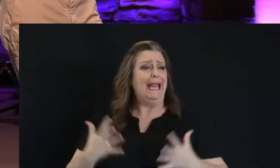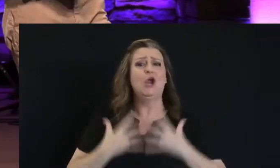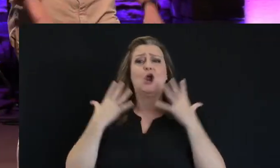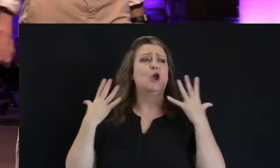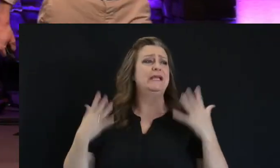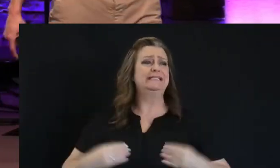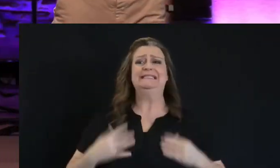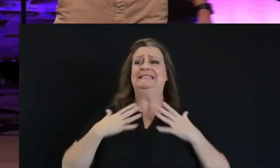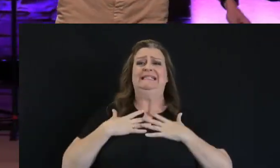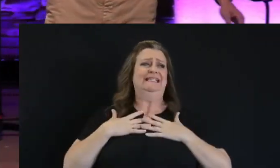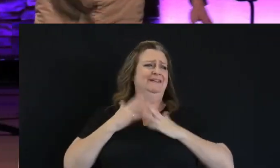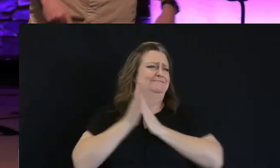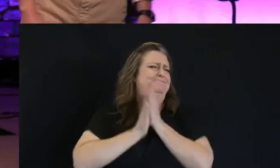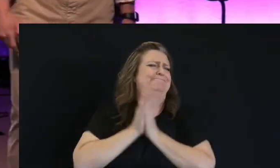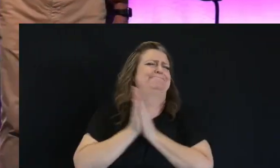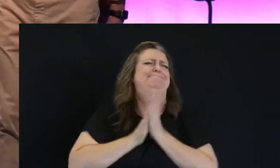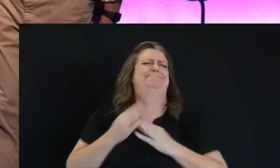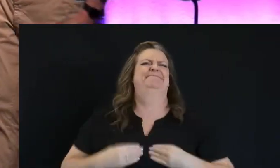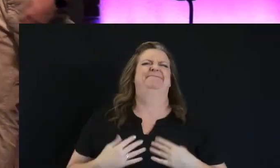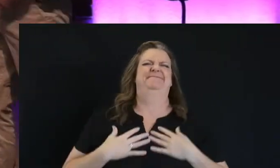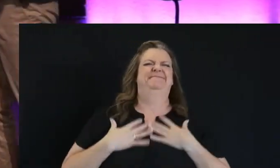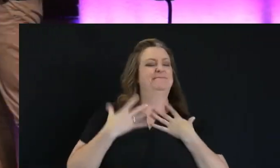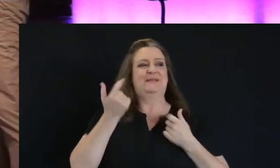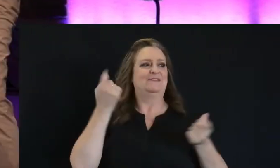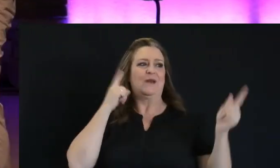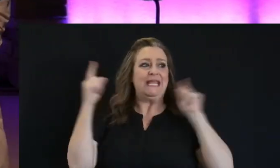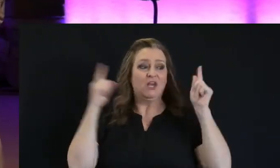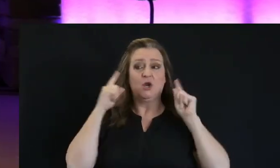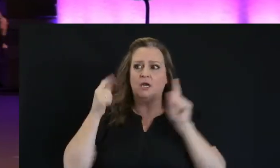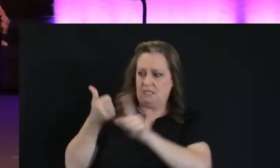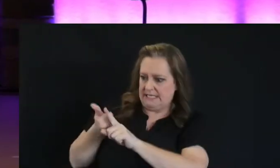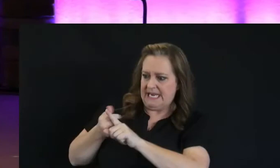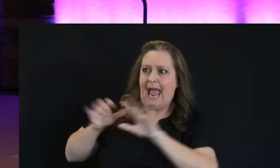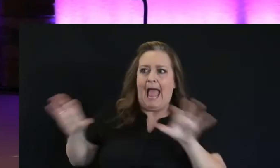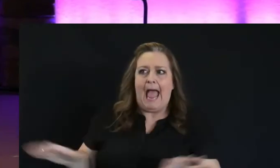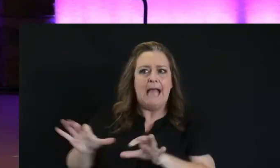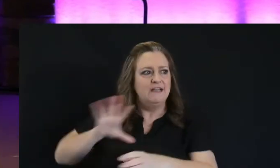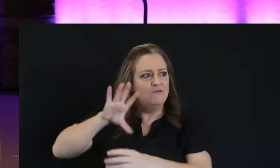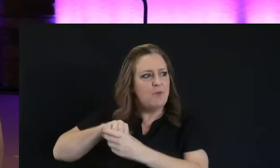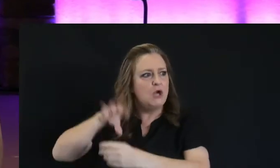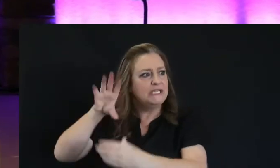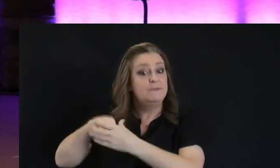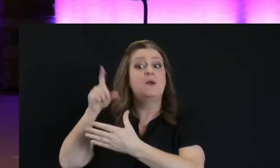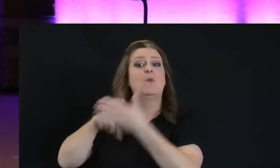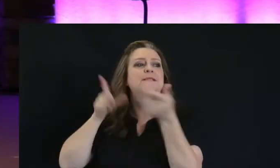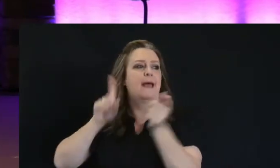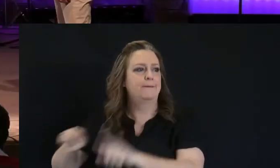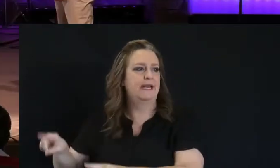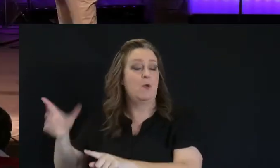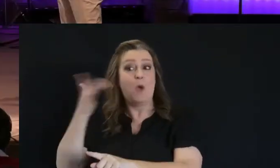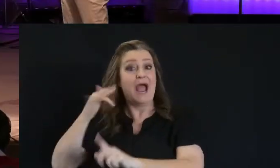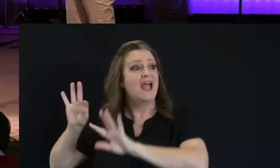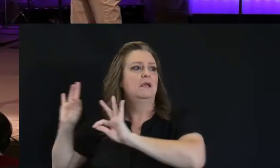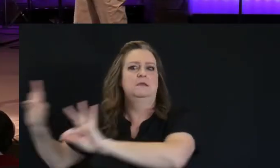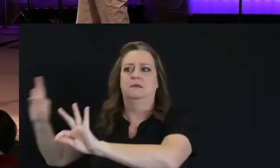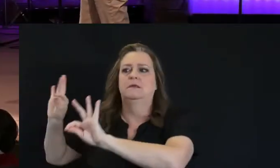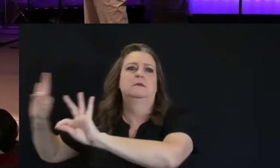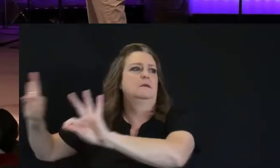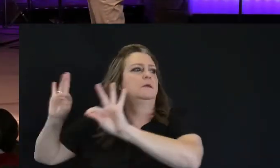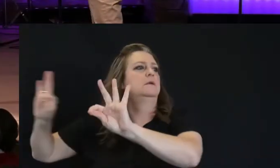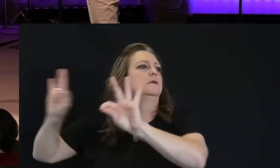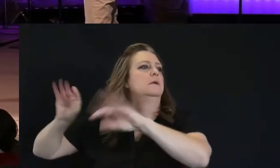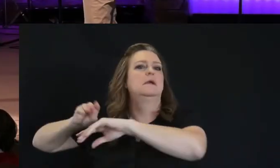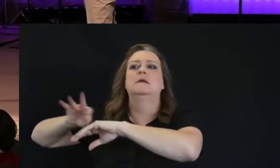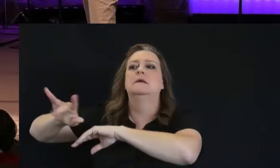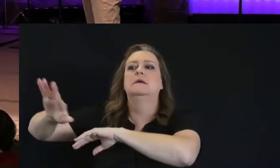engine's coming alive because of what he's hearing. He is an active participant in what's happening. Look at the passage goes on to